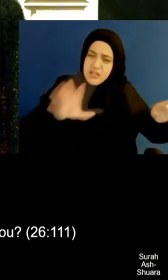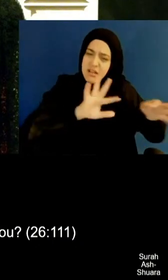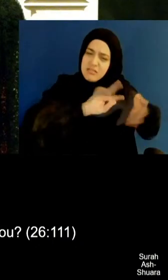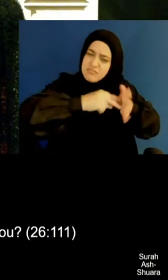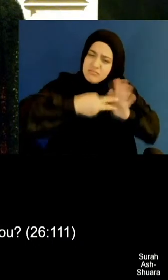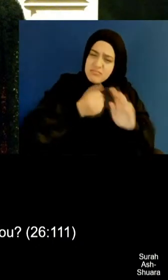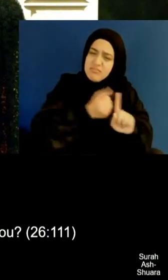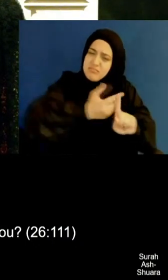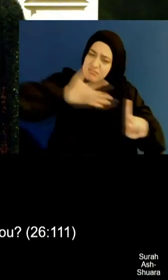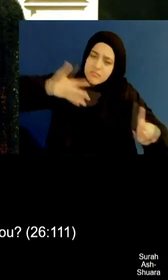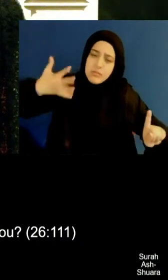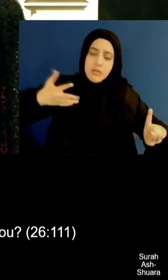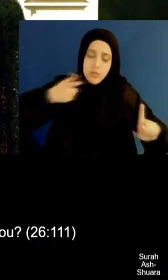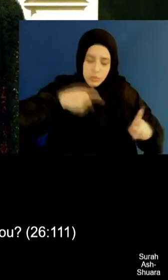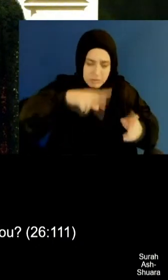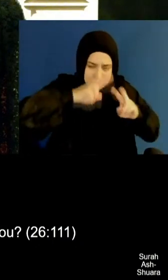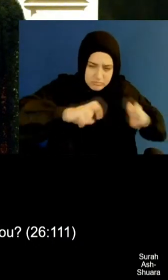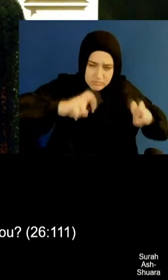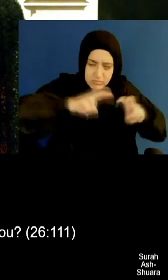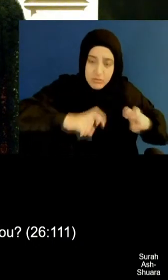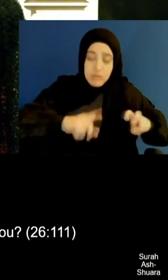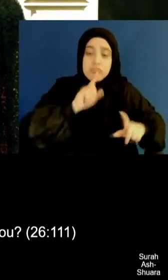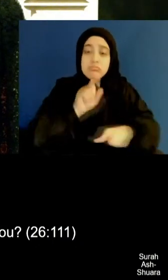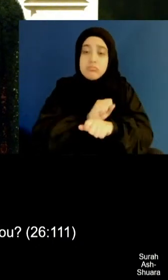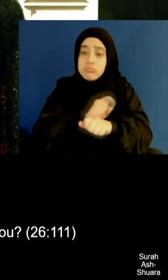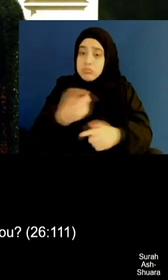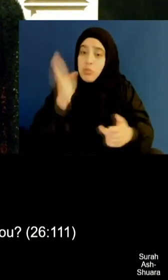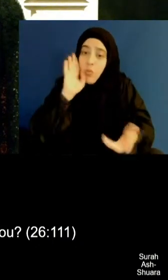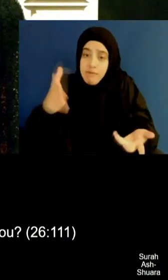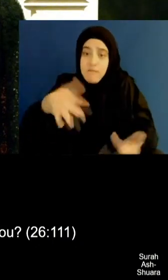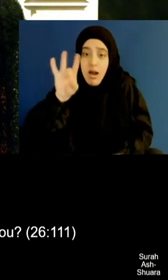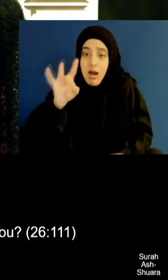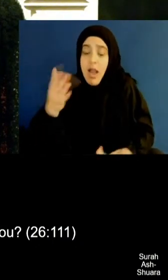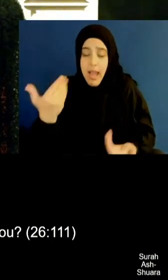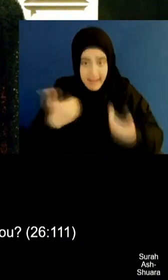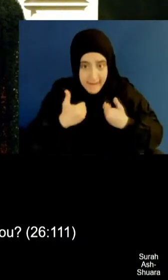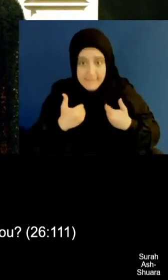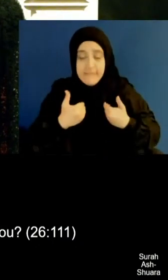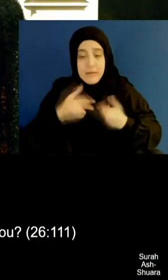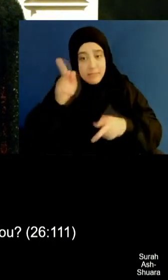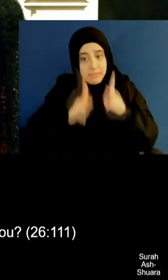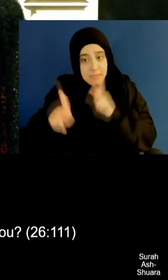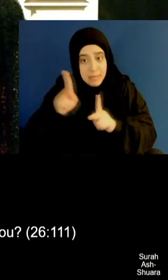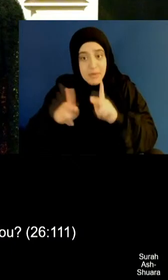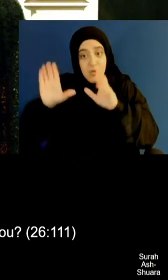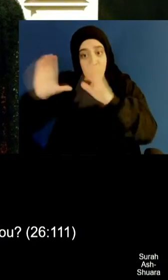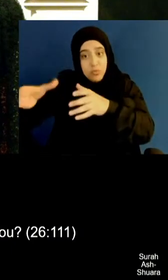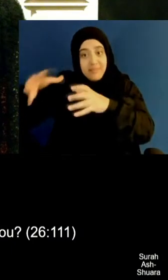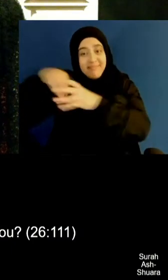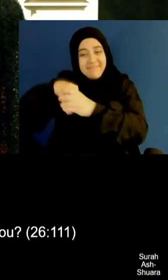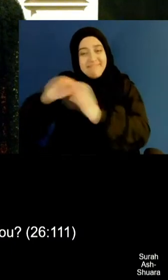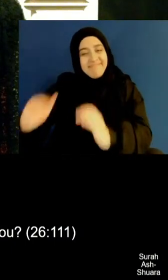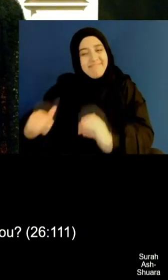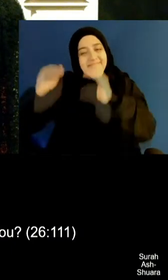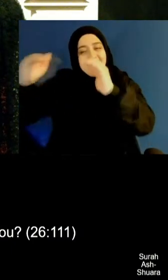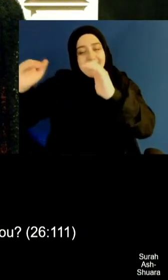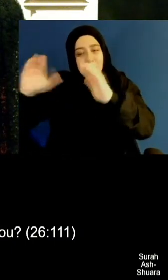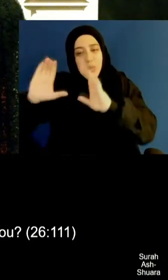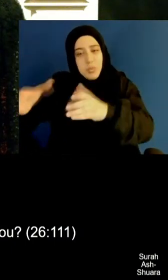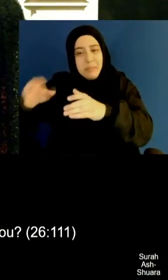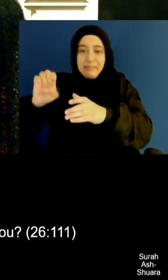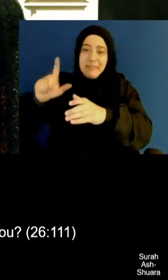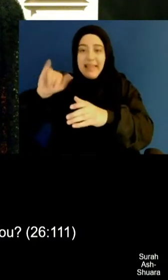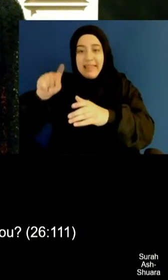had parts of the community who were from the elite, the so-called elite, who would come to